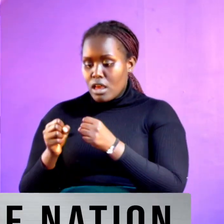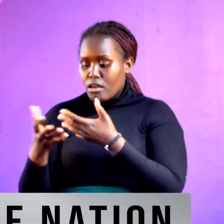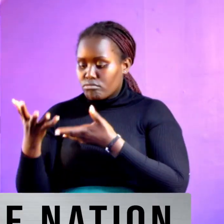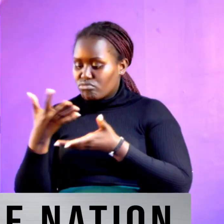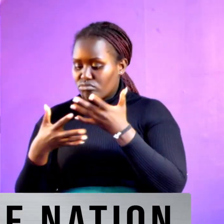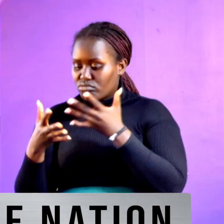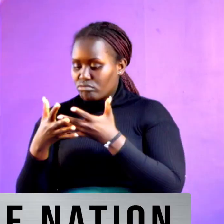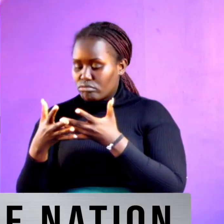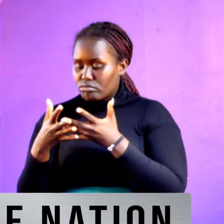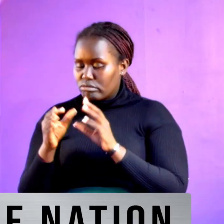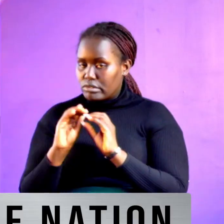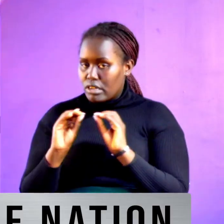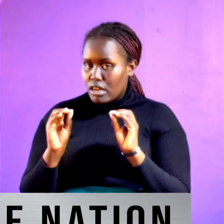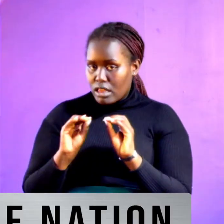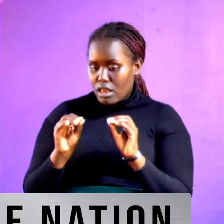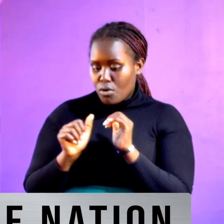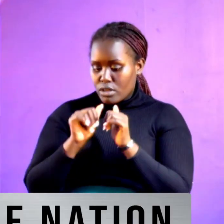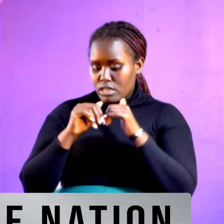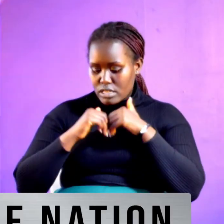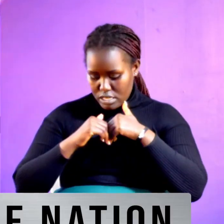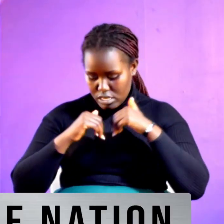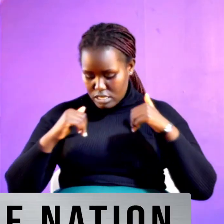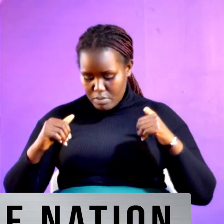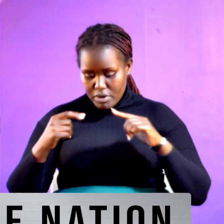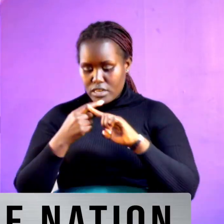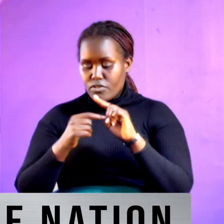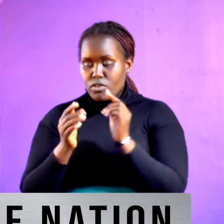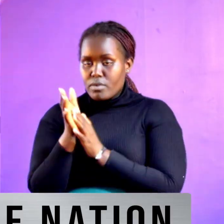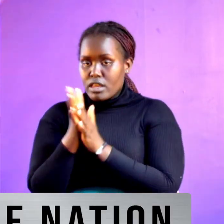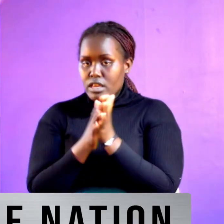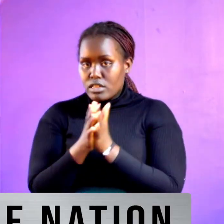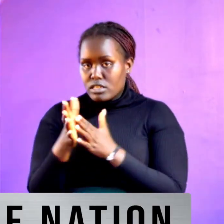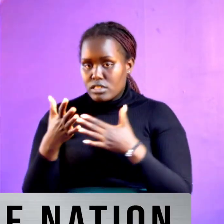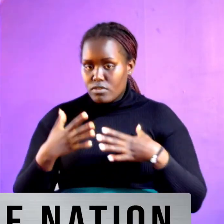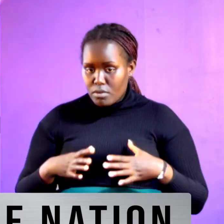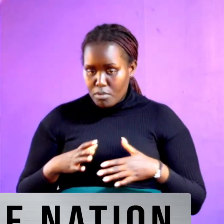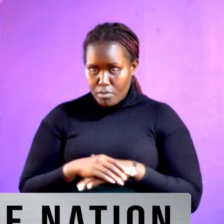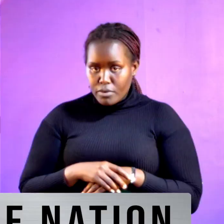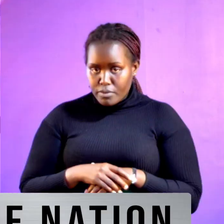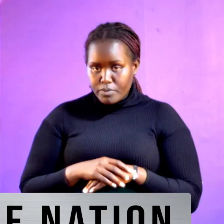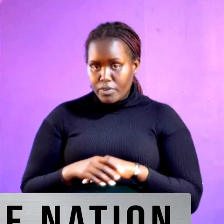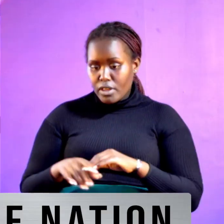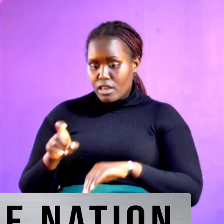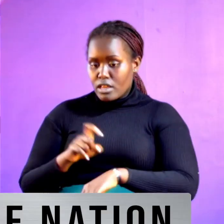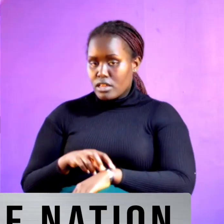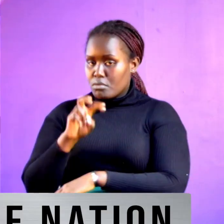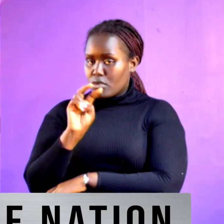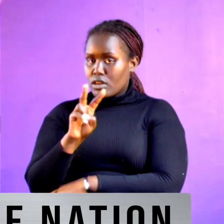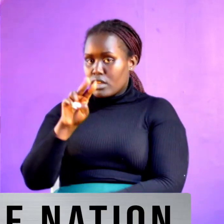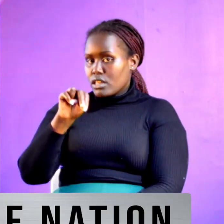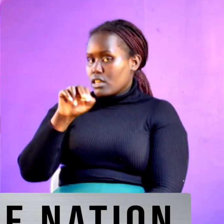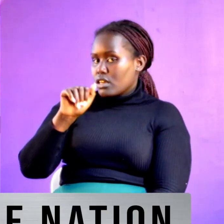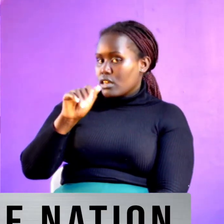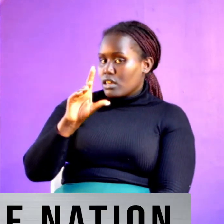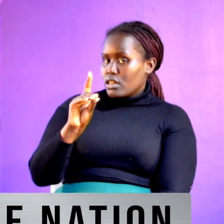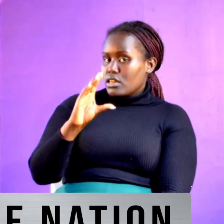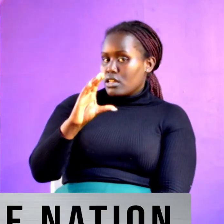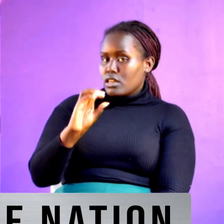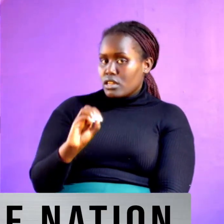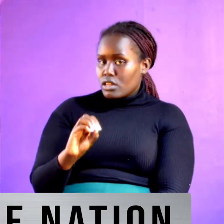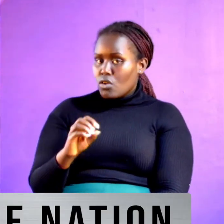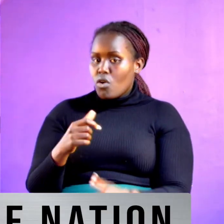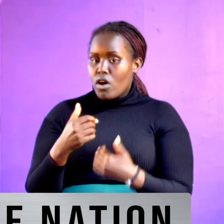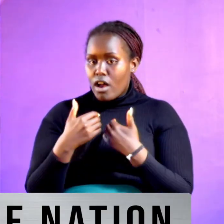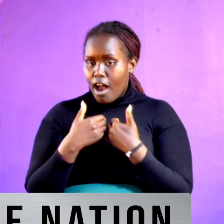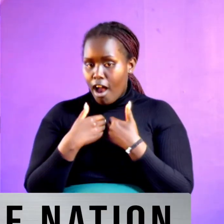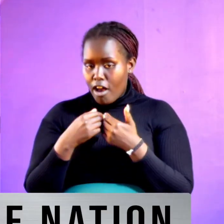is separated from the interests of the people. When you look at the NADCO report, it has some pointers, some very, very